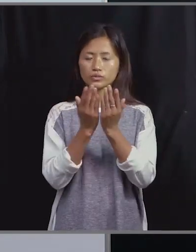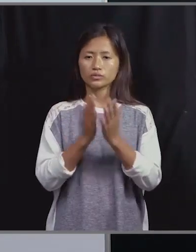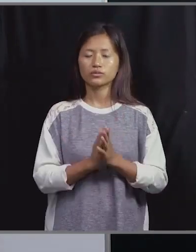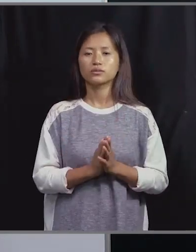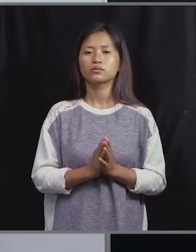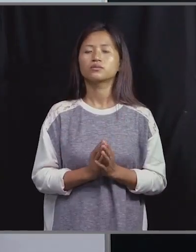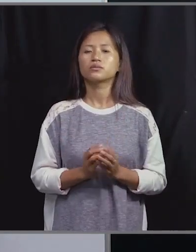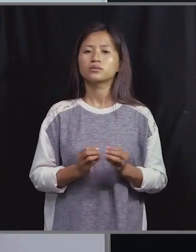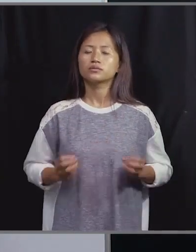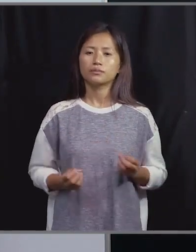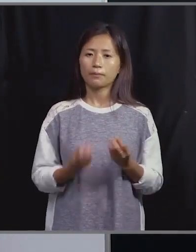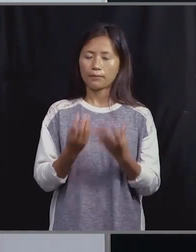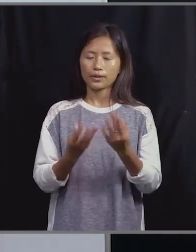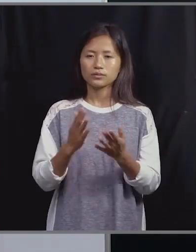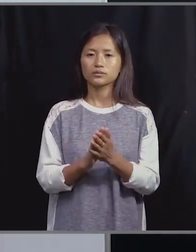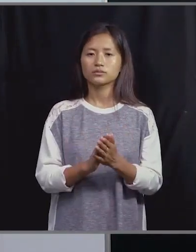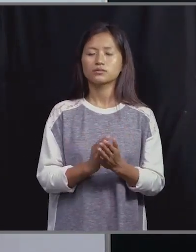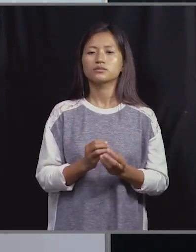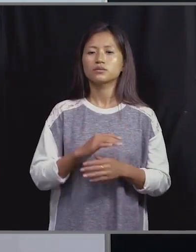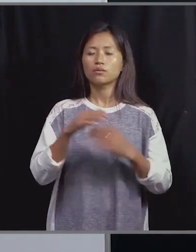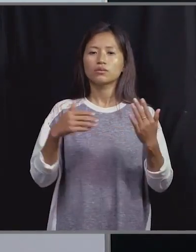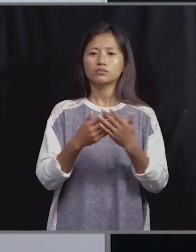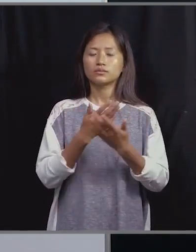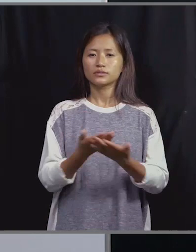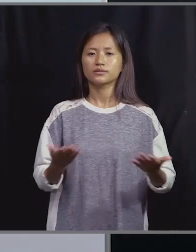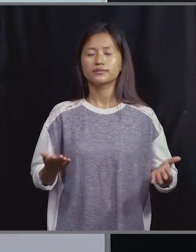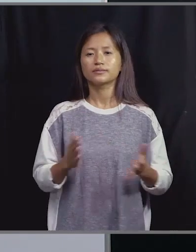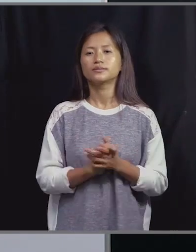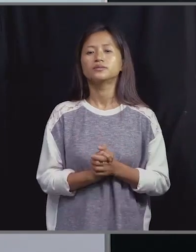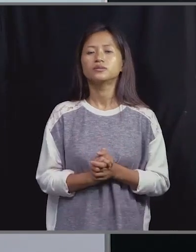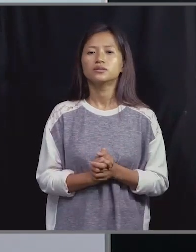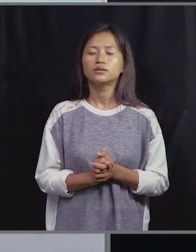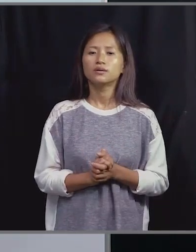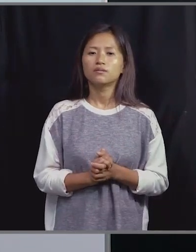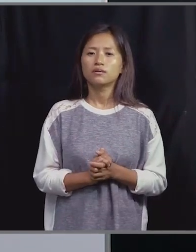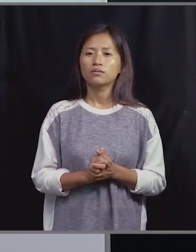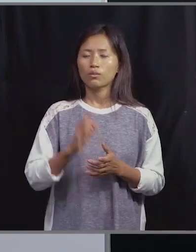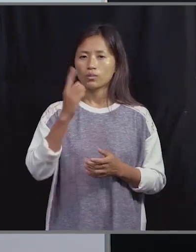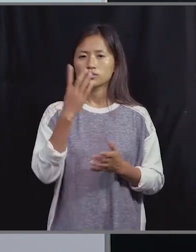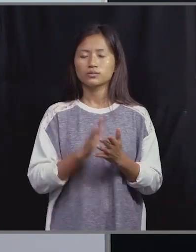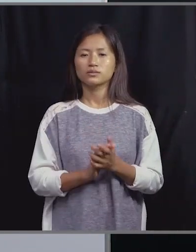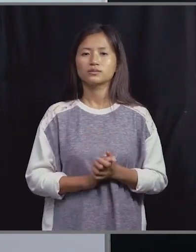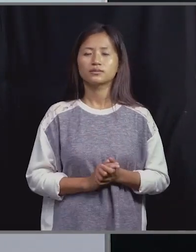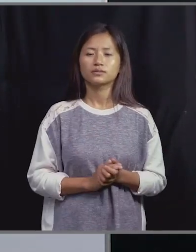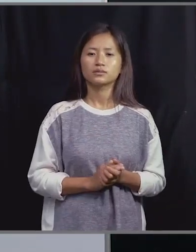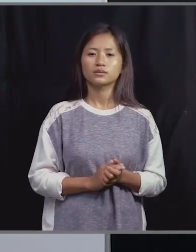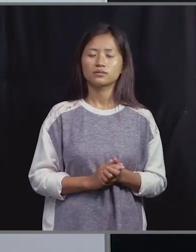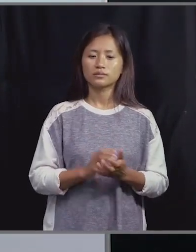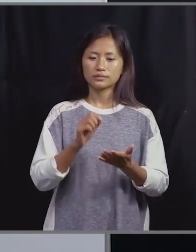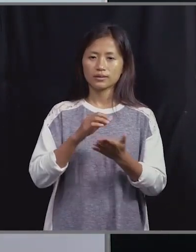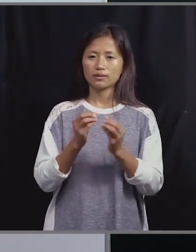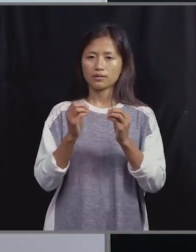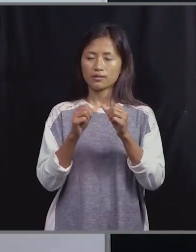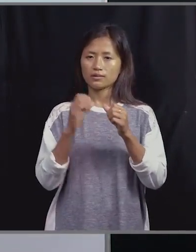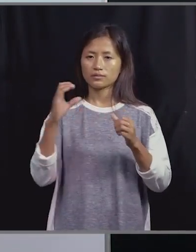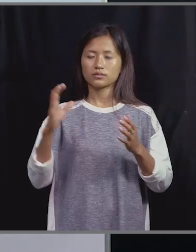The reason why they demanded and burned down all these Bahi Khatas and debt bond was that once this account book,